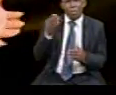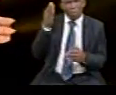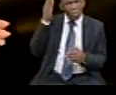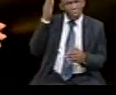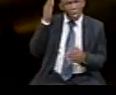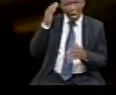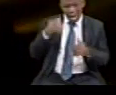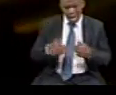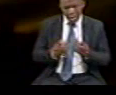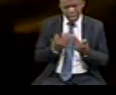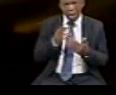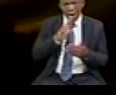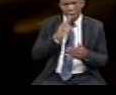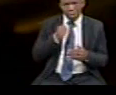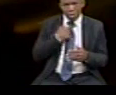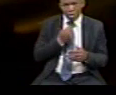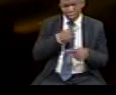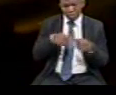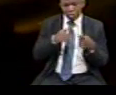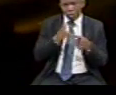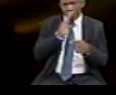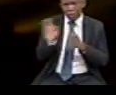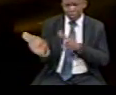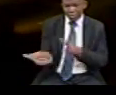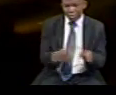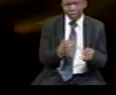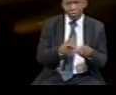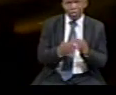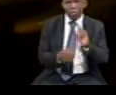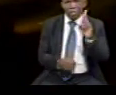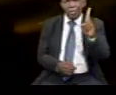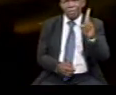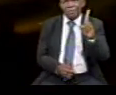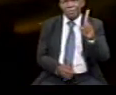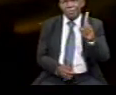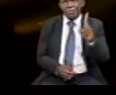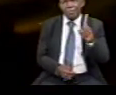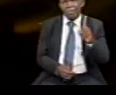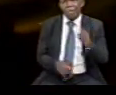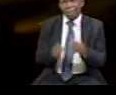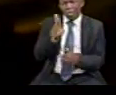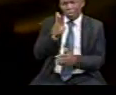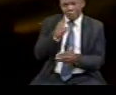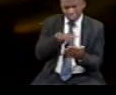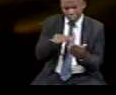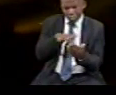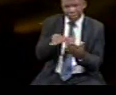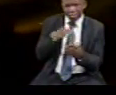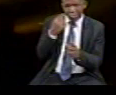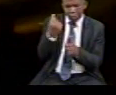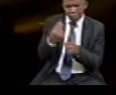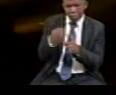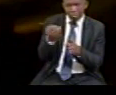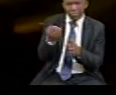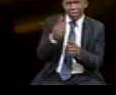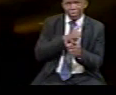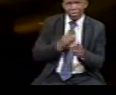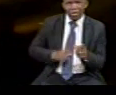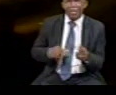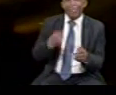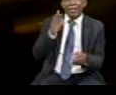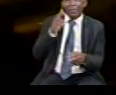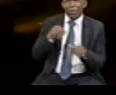how are you going to be ready? And how are you going to prepare? Number one, read the word of God constantly. Study to show thyself approved unto God.